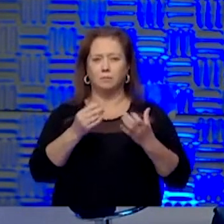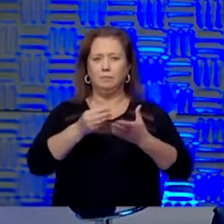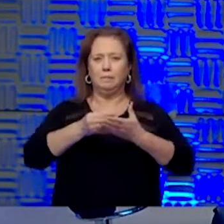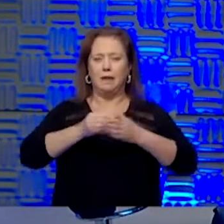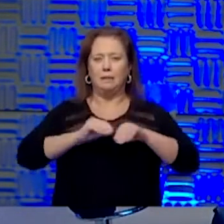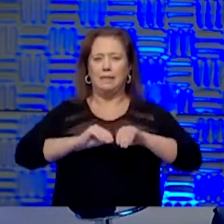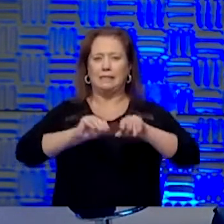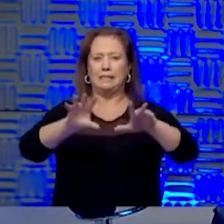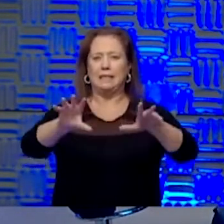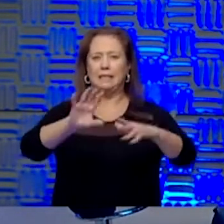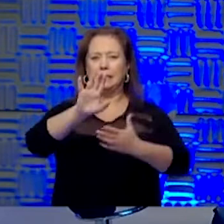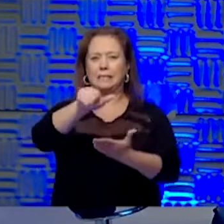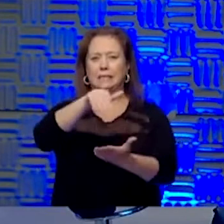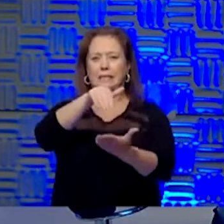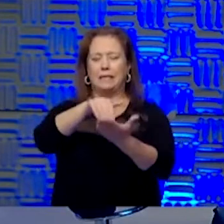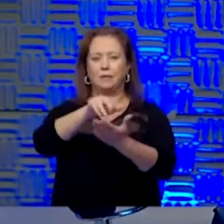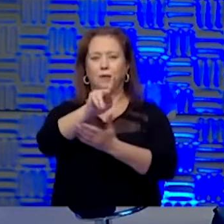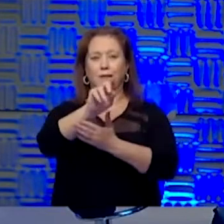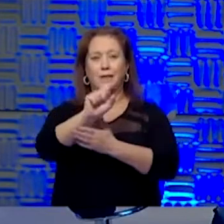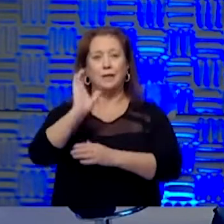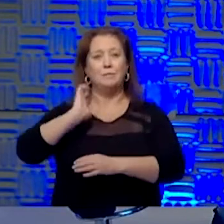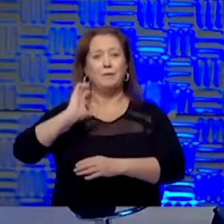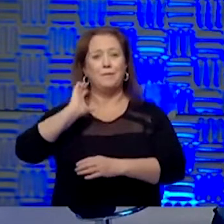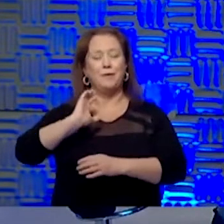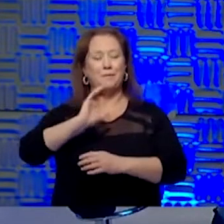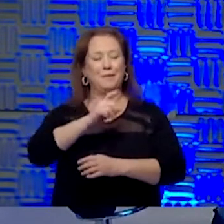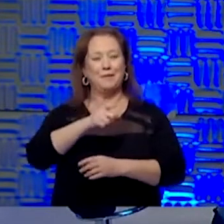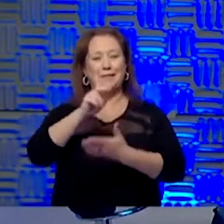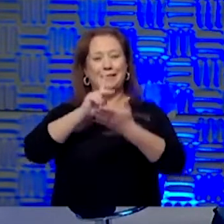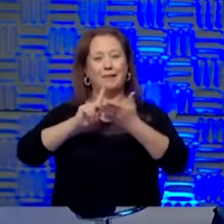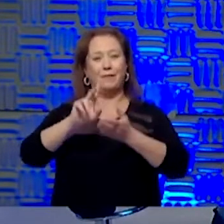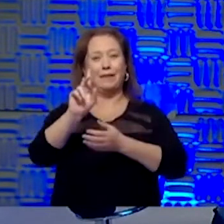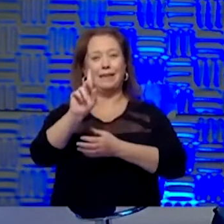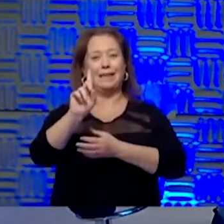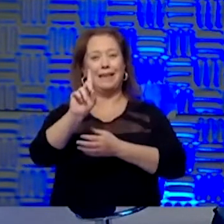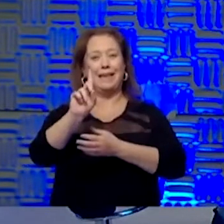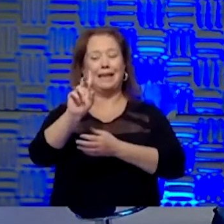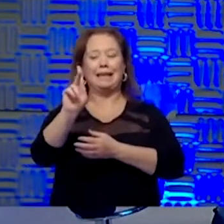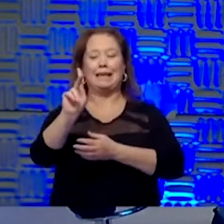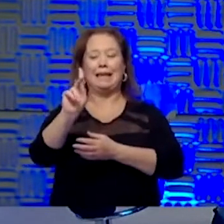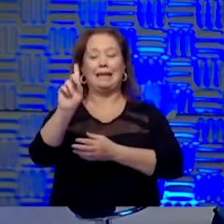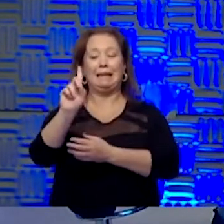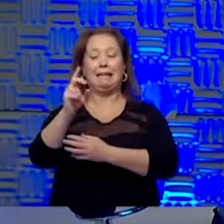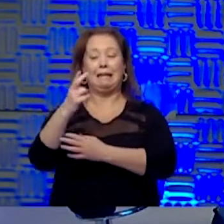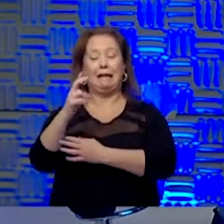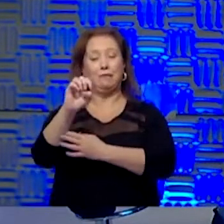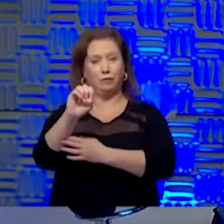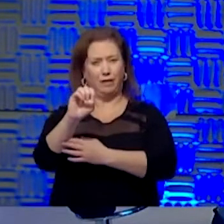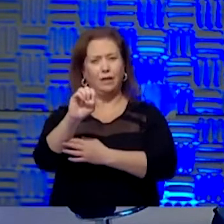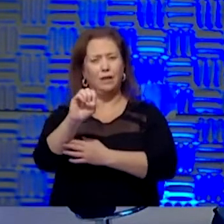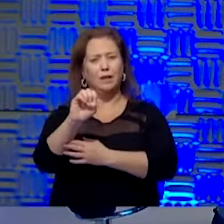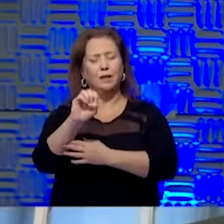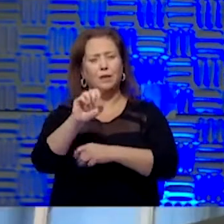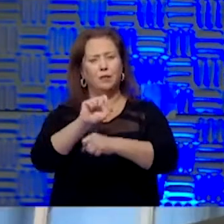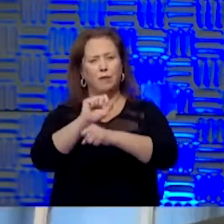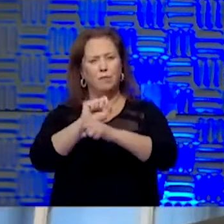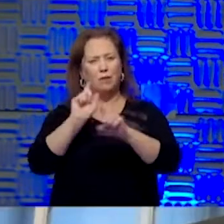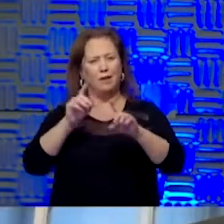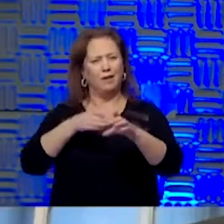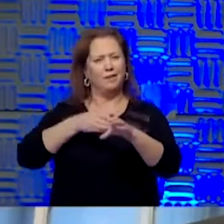central and western Kansas. You were the former secretary of KDHE. I mean, you've been in this world for a very long time. Thoughts about how things are moving?